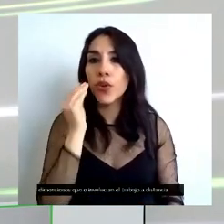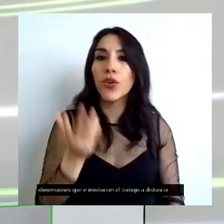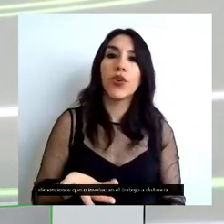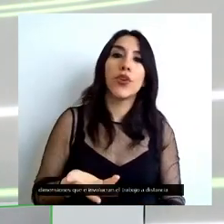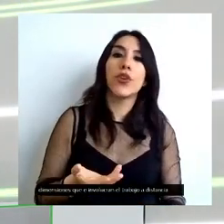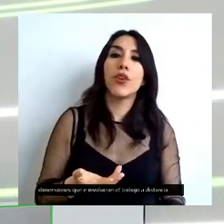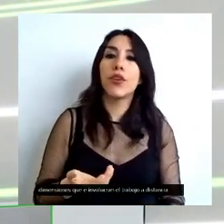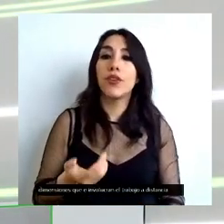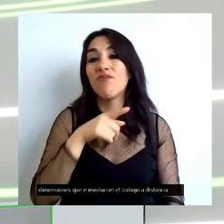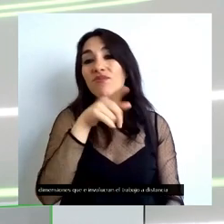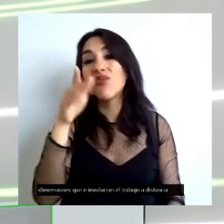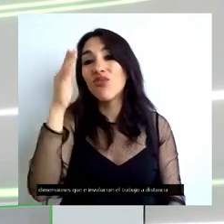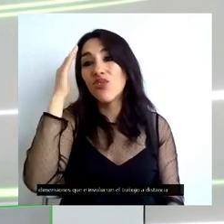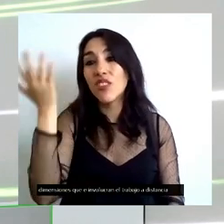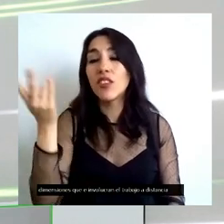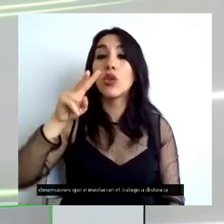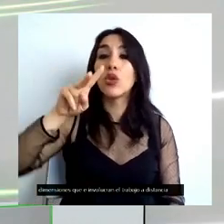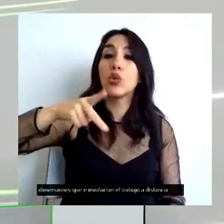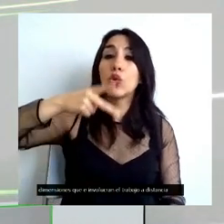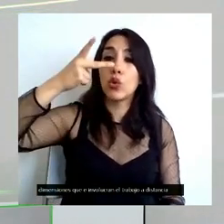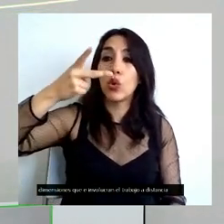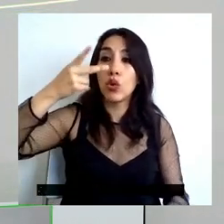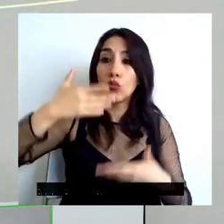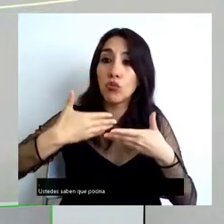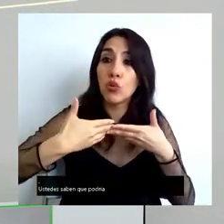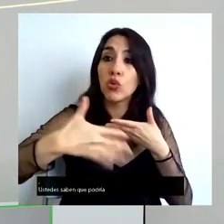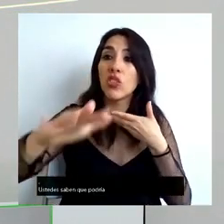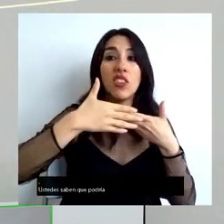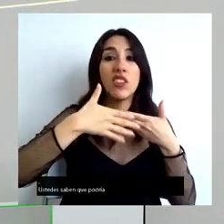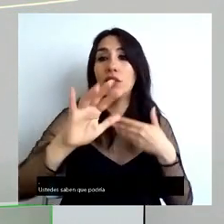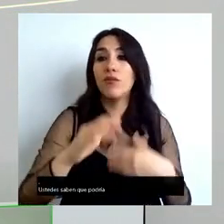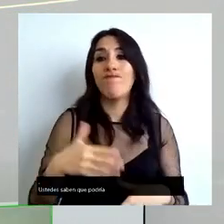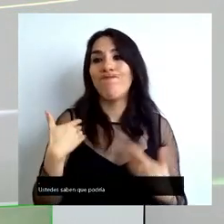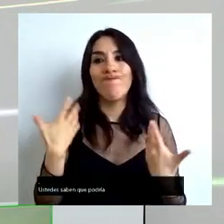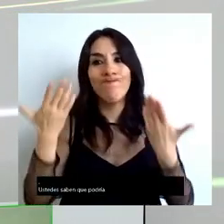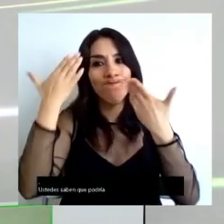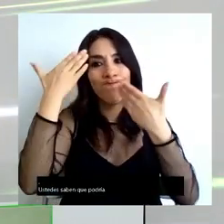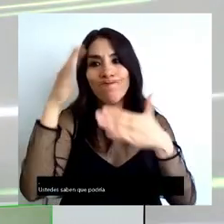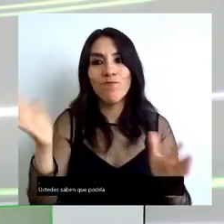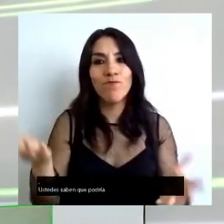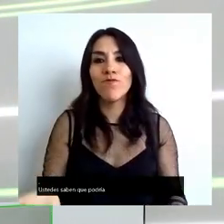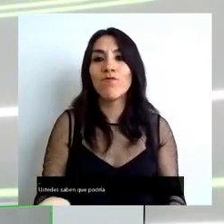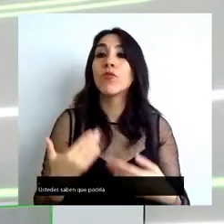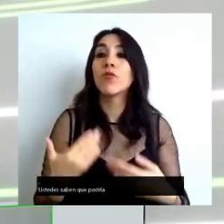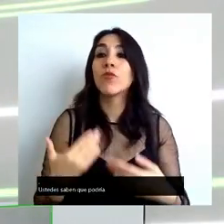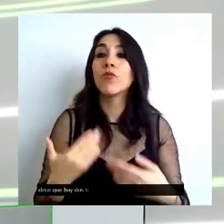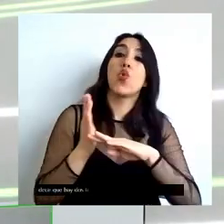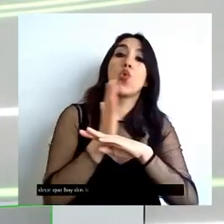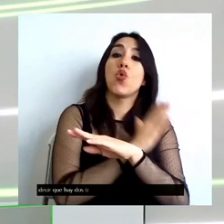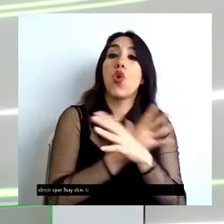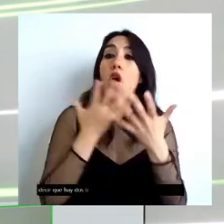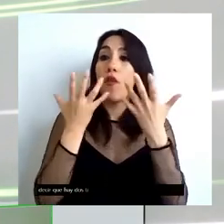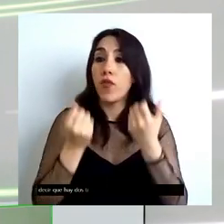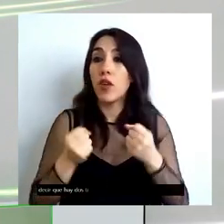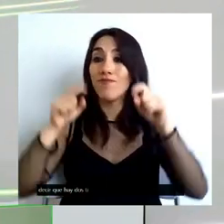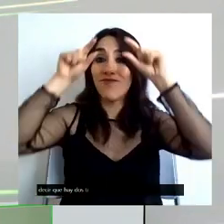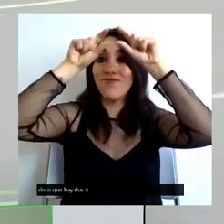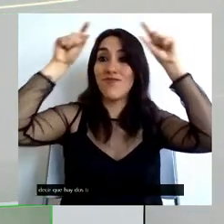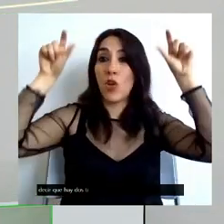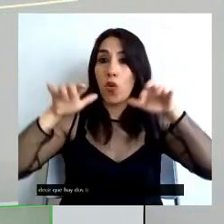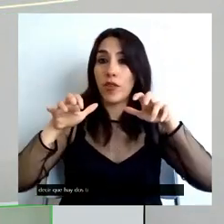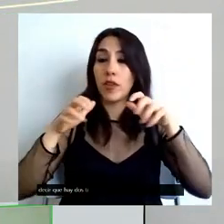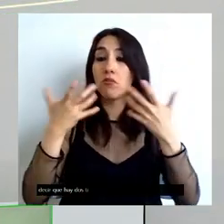You know that there are two types of remote work, and there was a legal frame